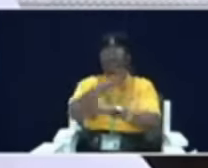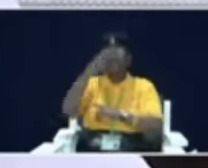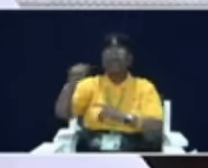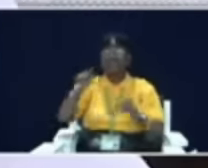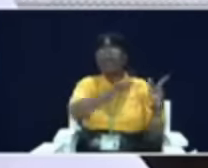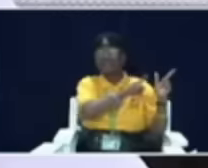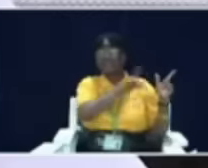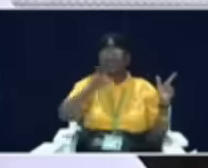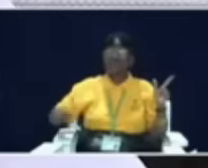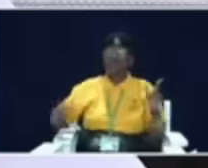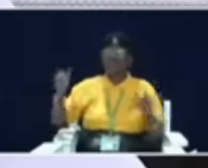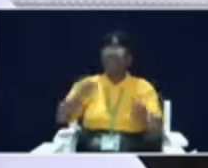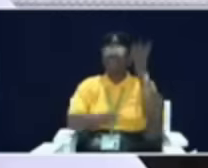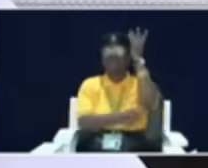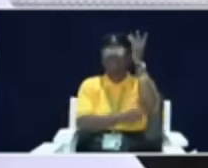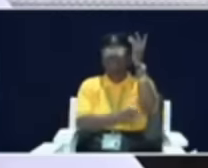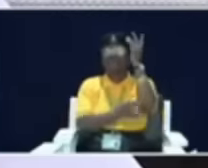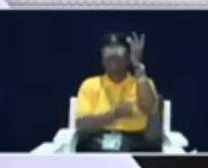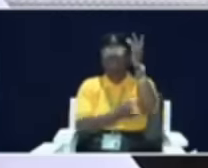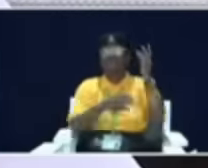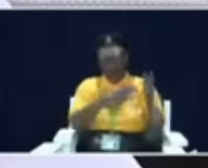Lord of Abraham, Isaac, and Jacob,